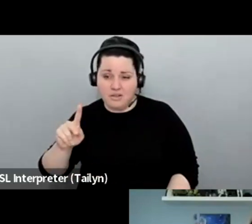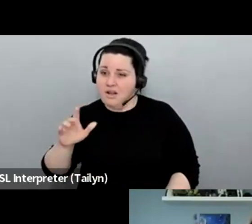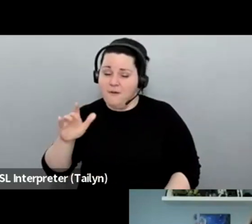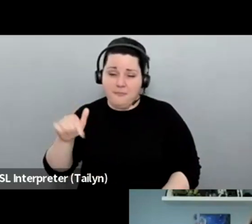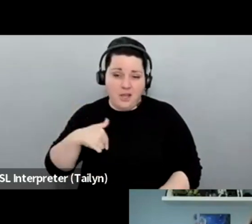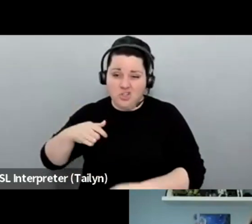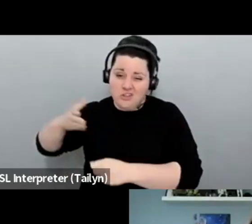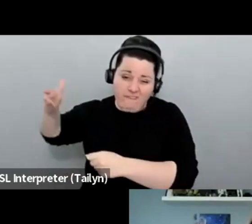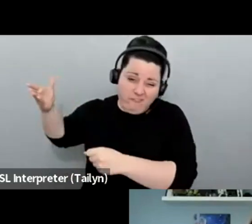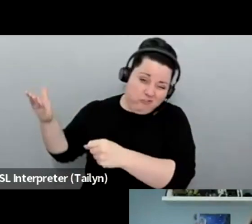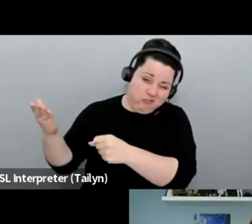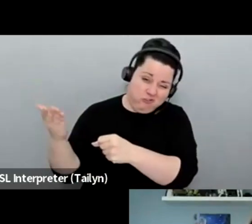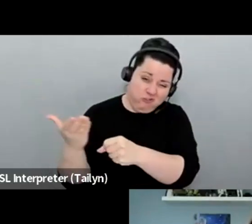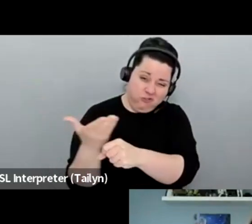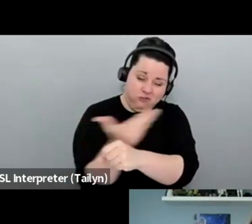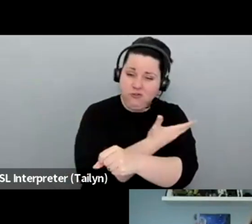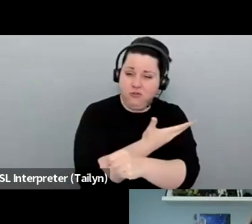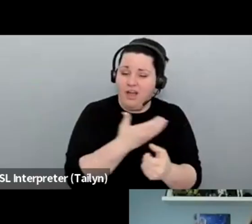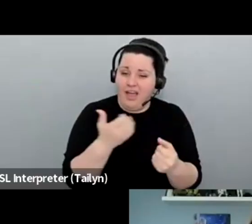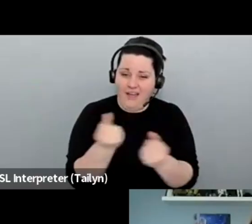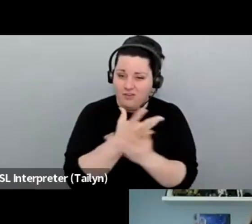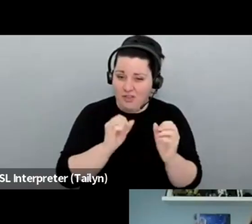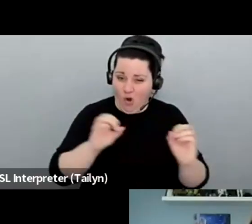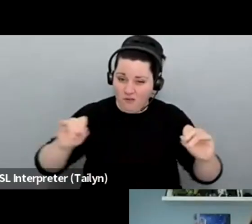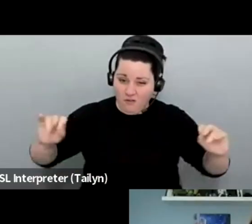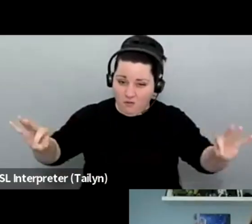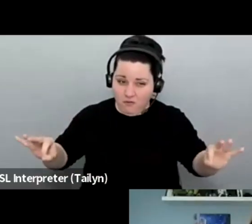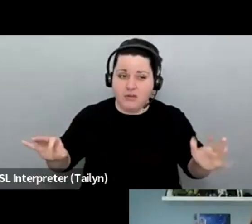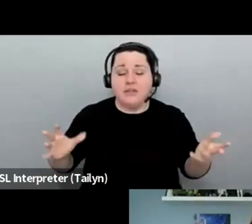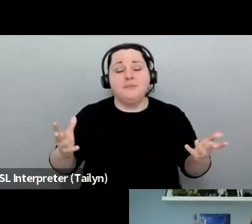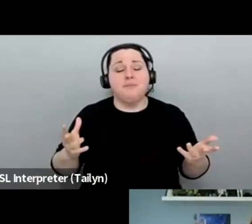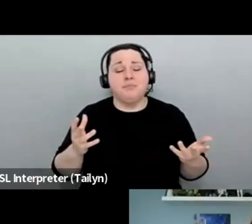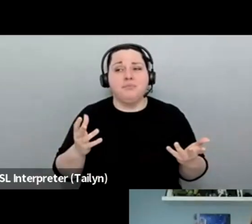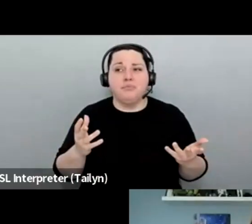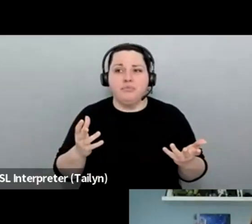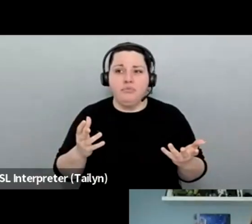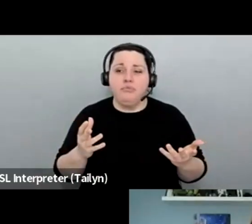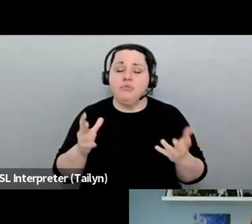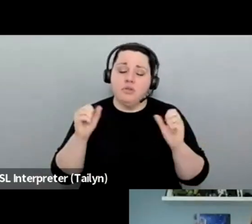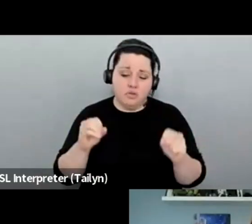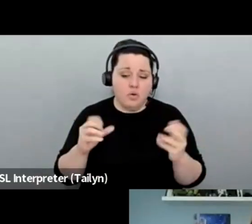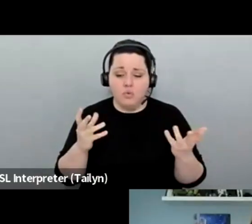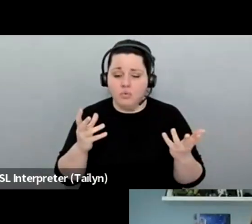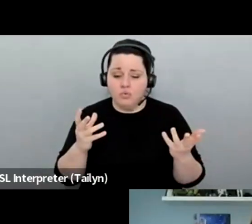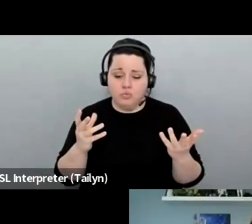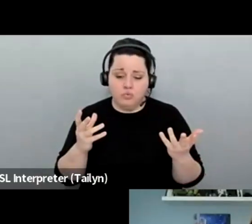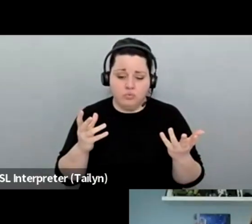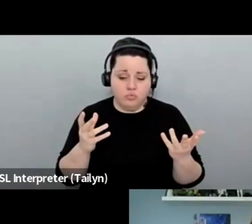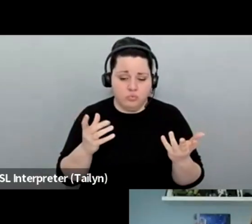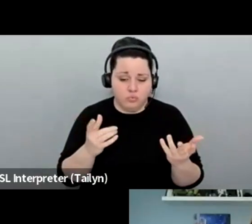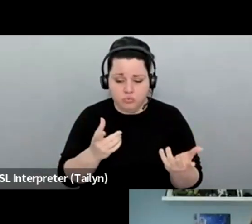just walking through Washington, shutting everything off. And so where we are is